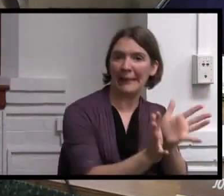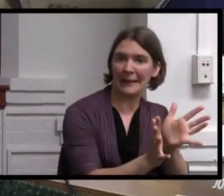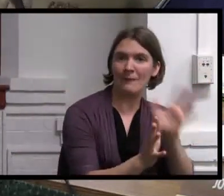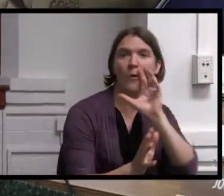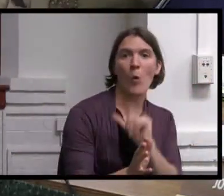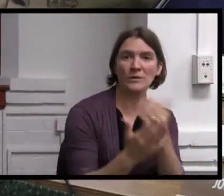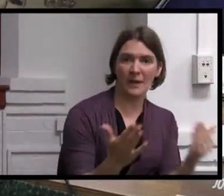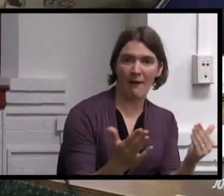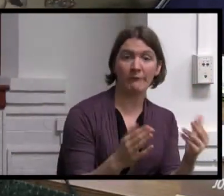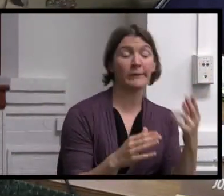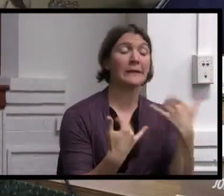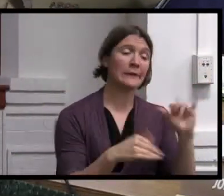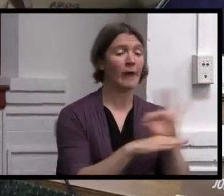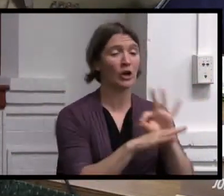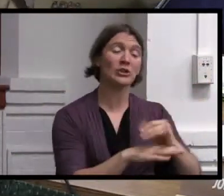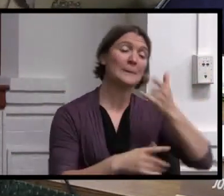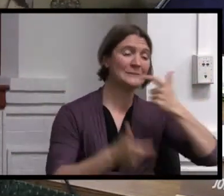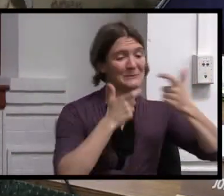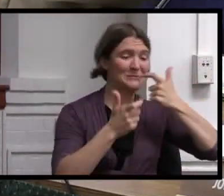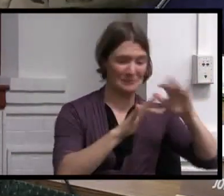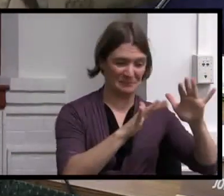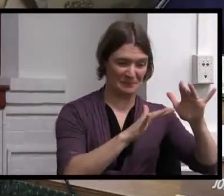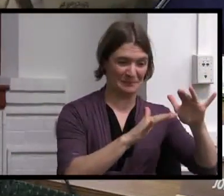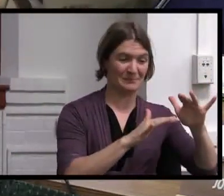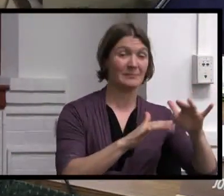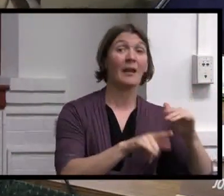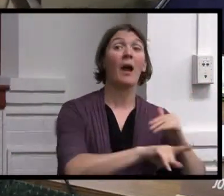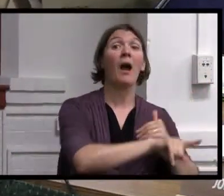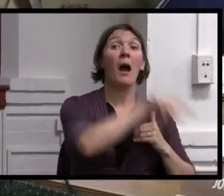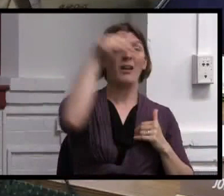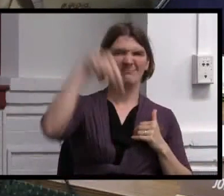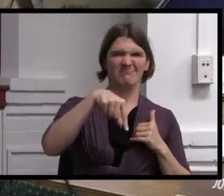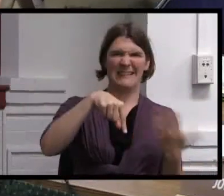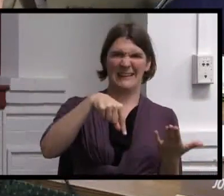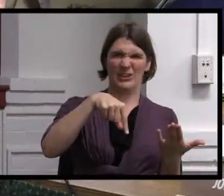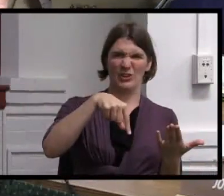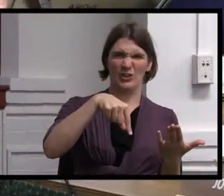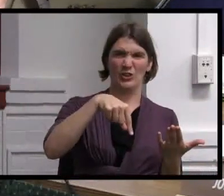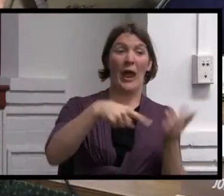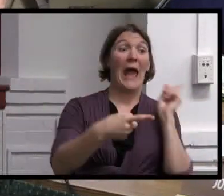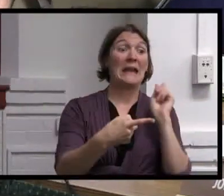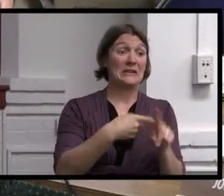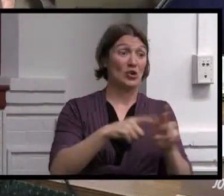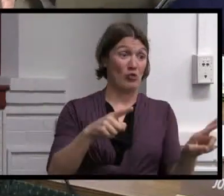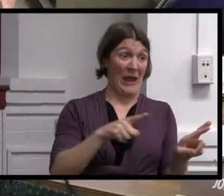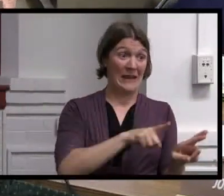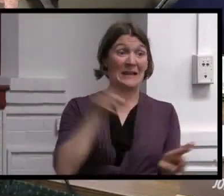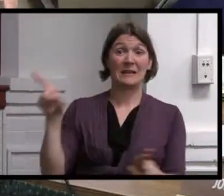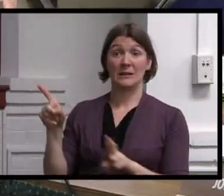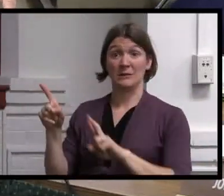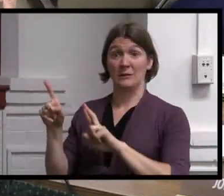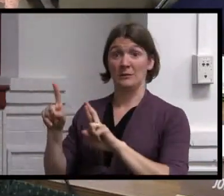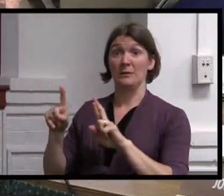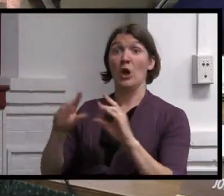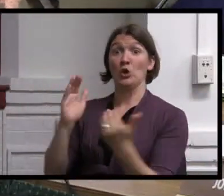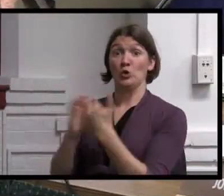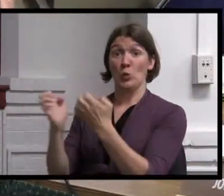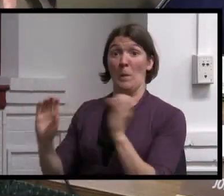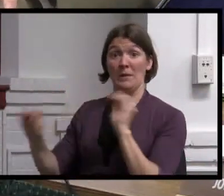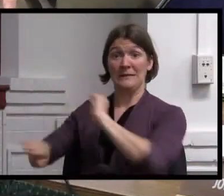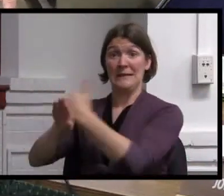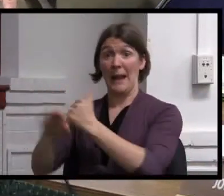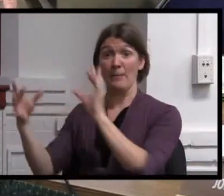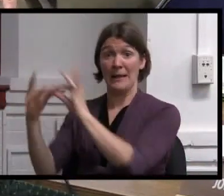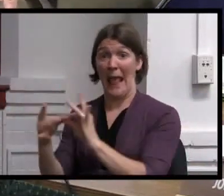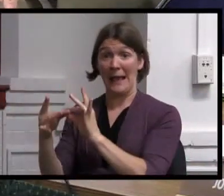the dispatching operation will be able to continue downstairs until the very moment that there are dispatchers situated up at 62